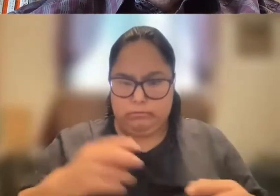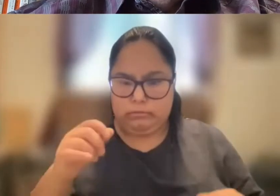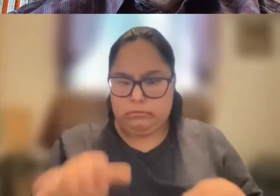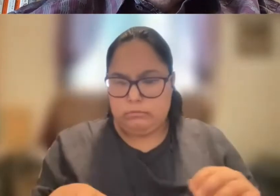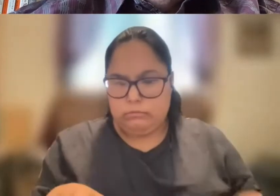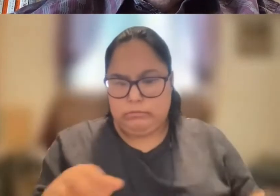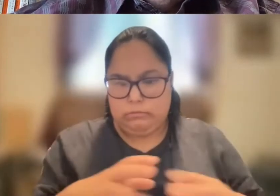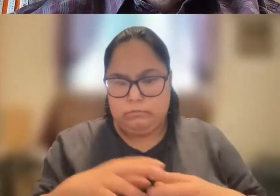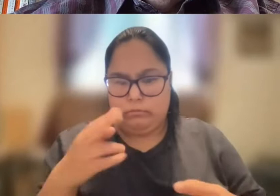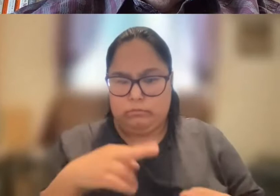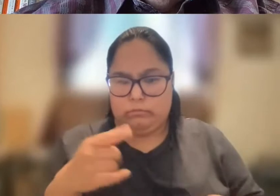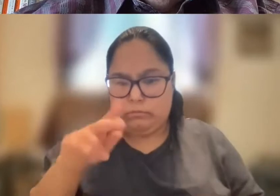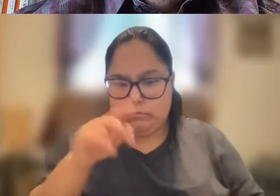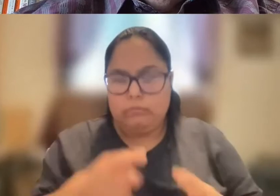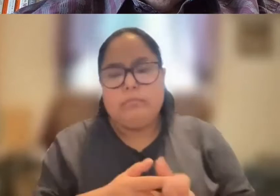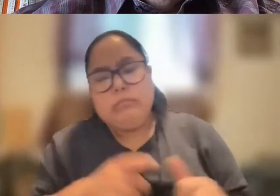their jobs.